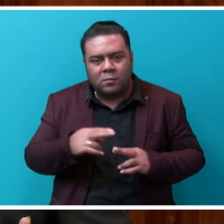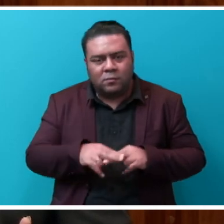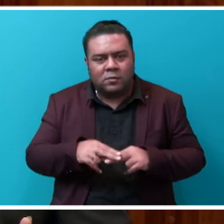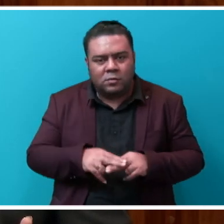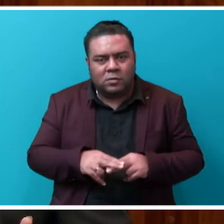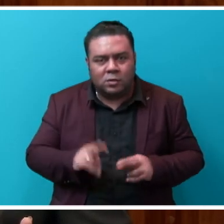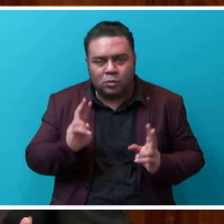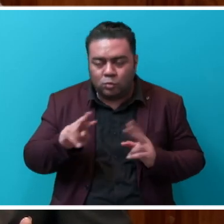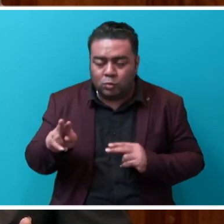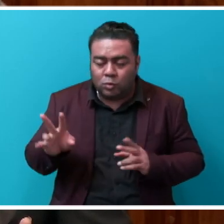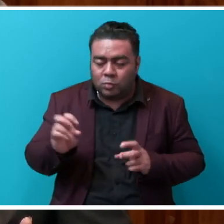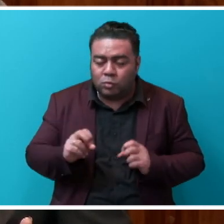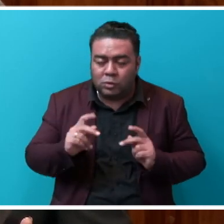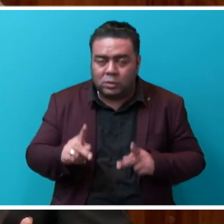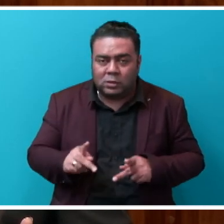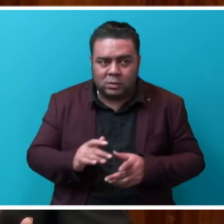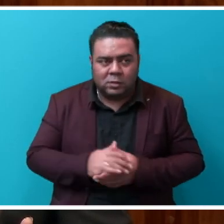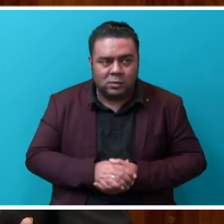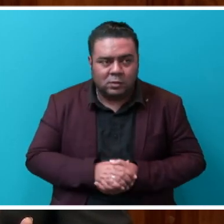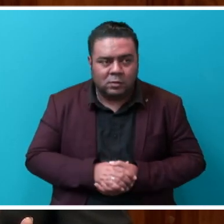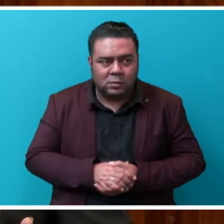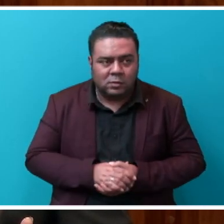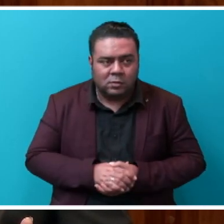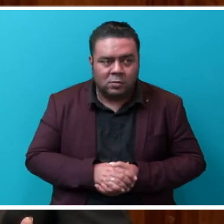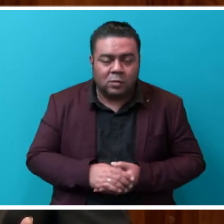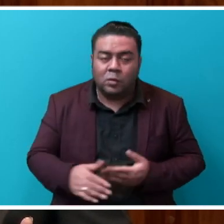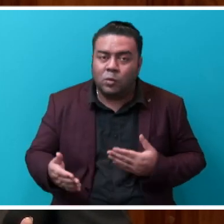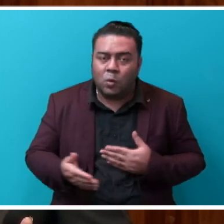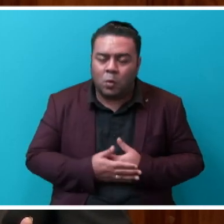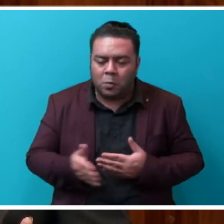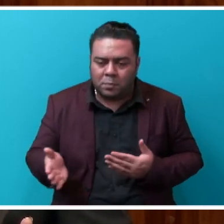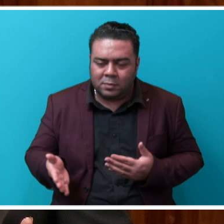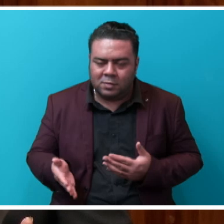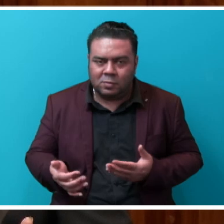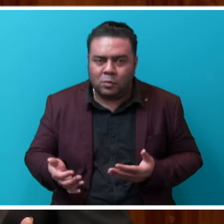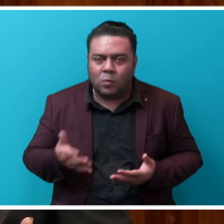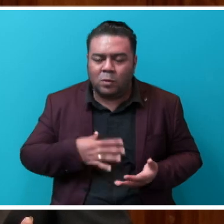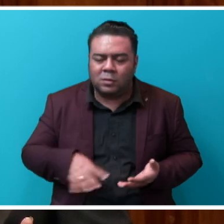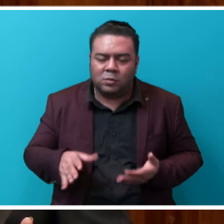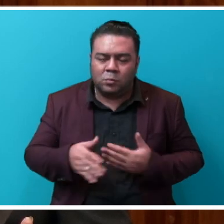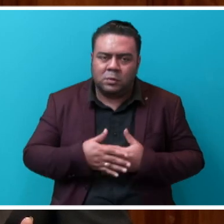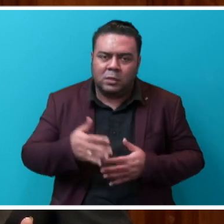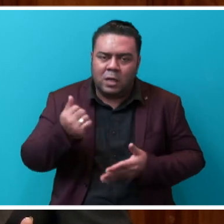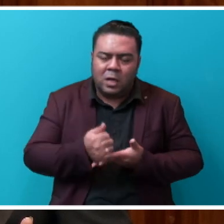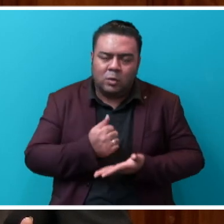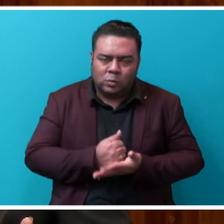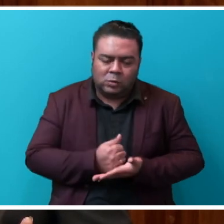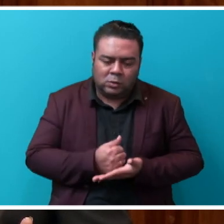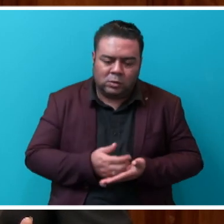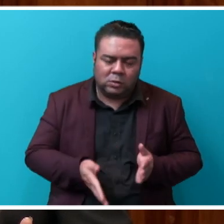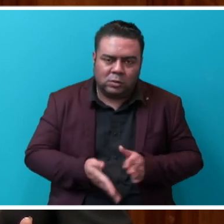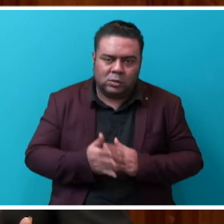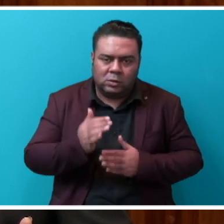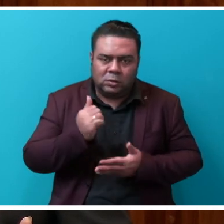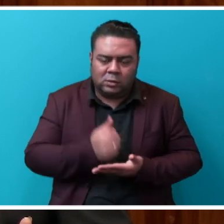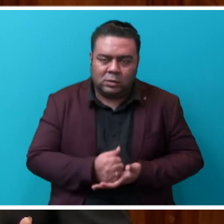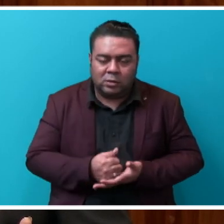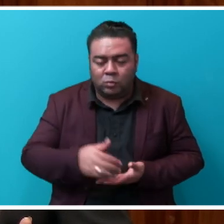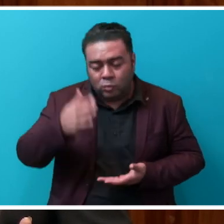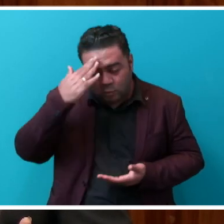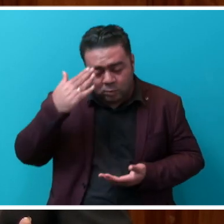the opportunity to open investment accounts in Fiji. These are powerful reminders of the